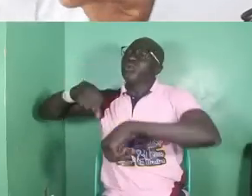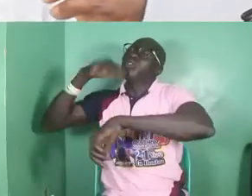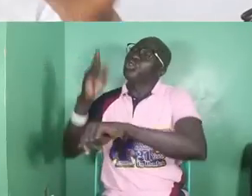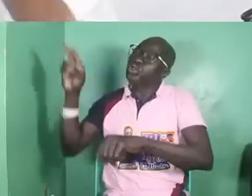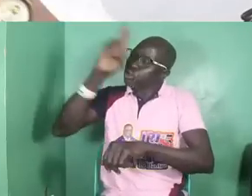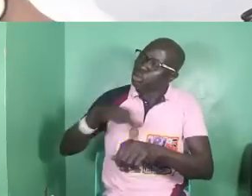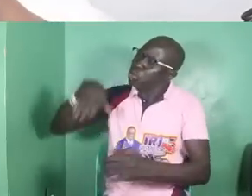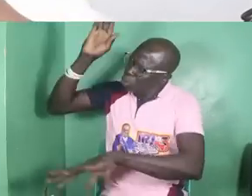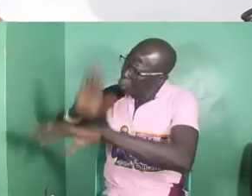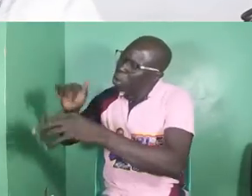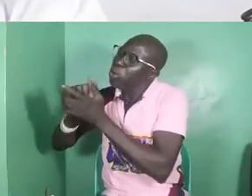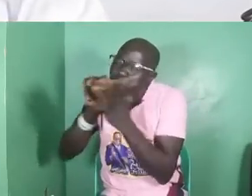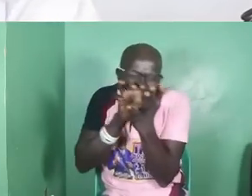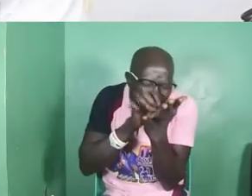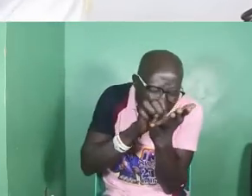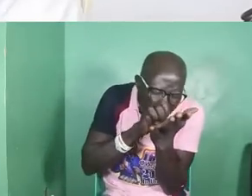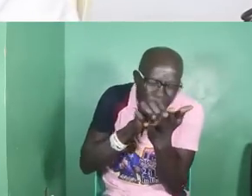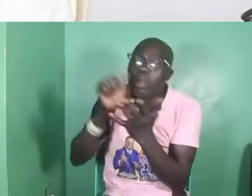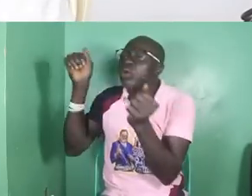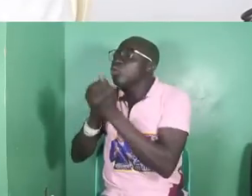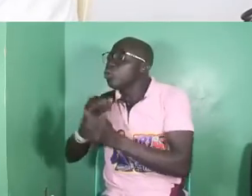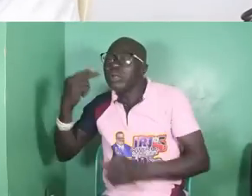And the Bible says she will be walking out with child.